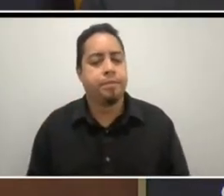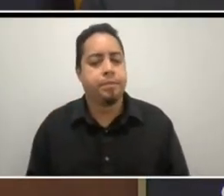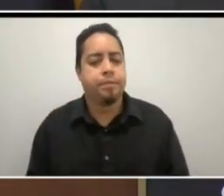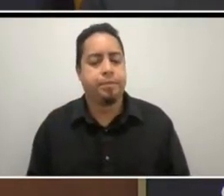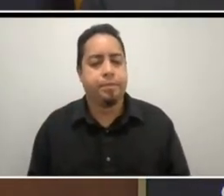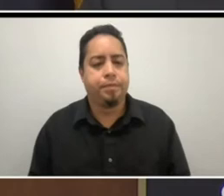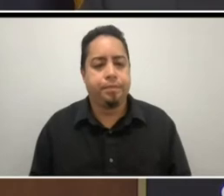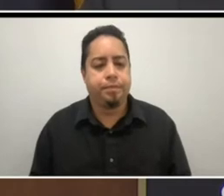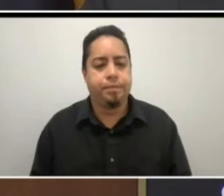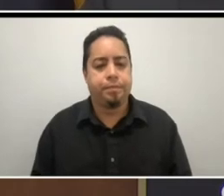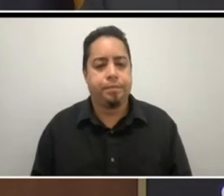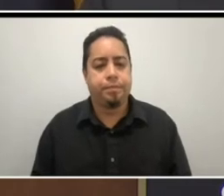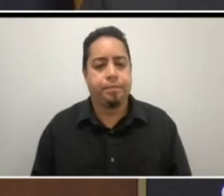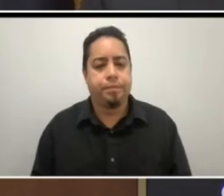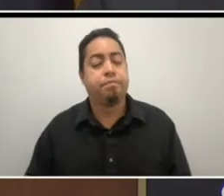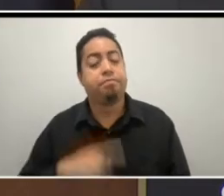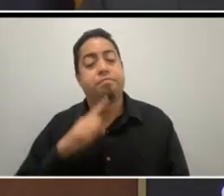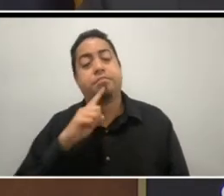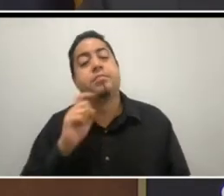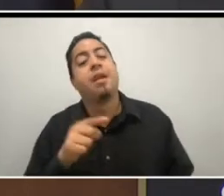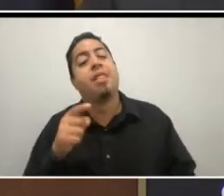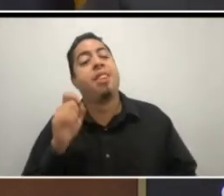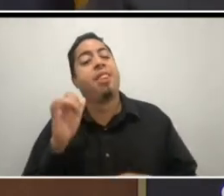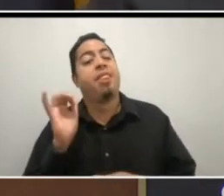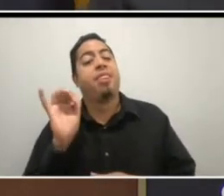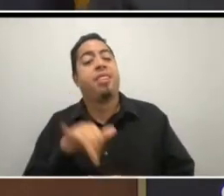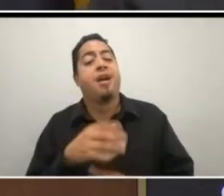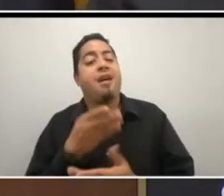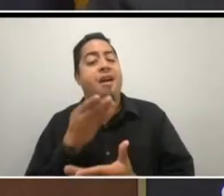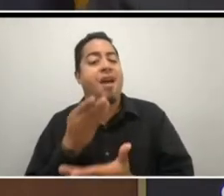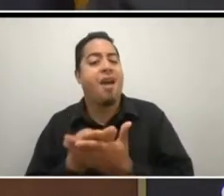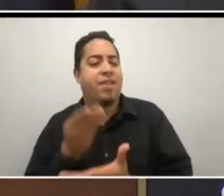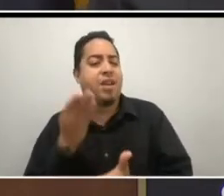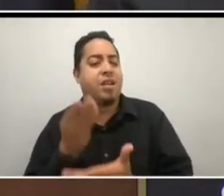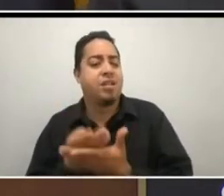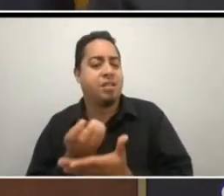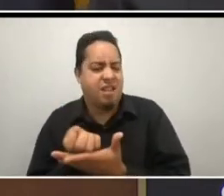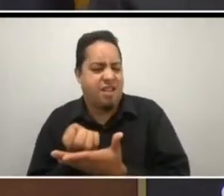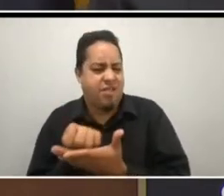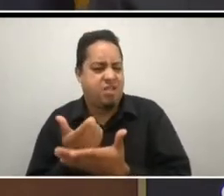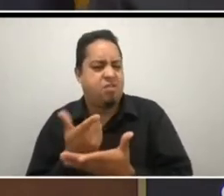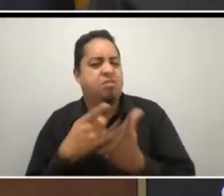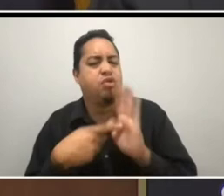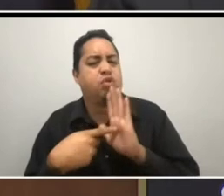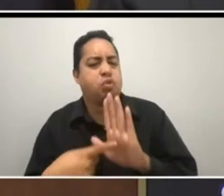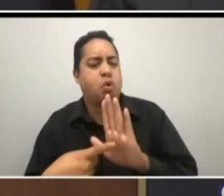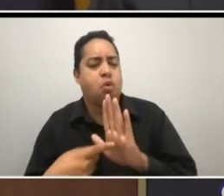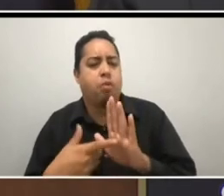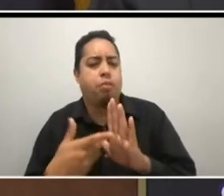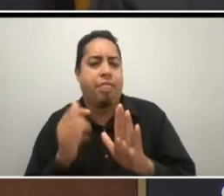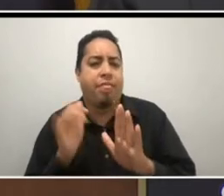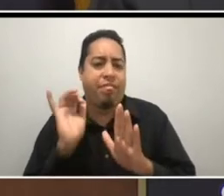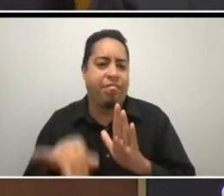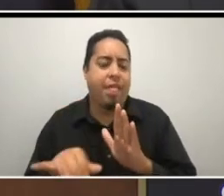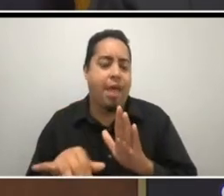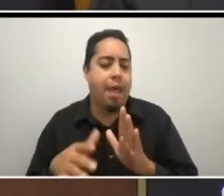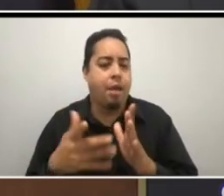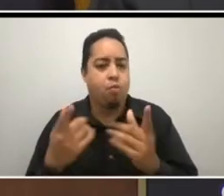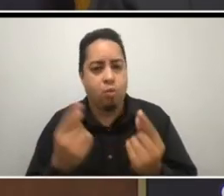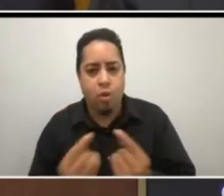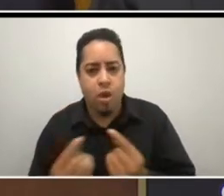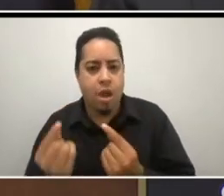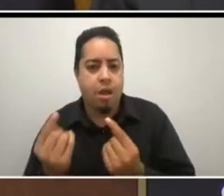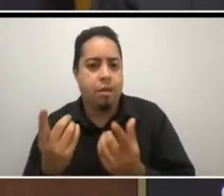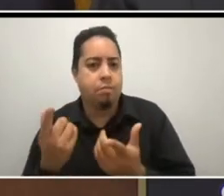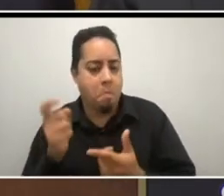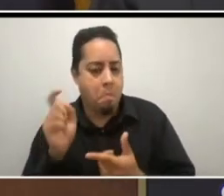And this evidence that you asked him for that would justify this extraordinary step, I think you said they never